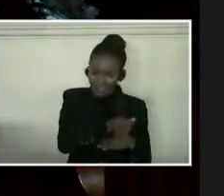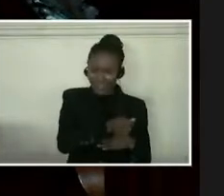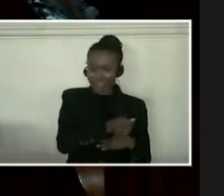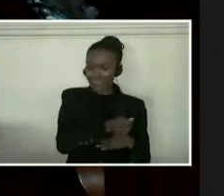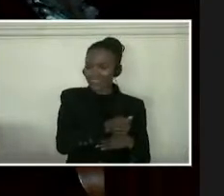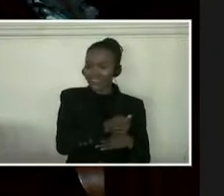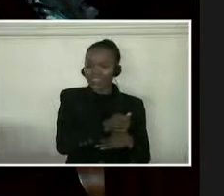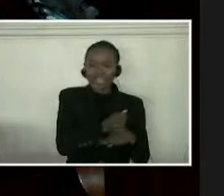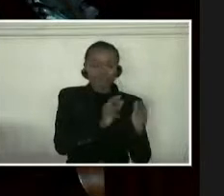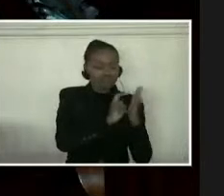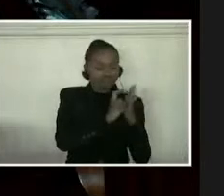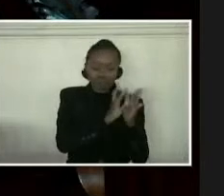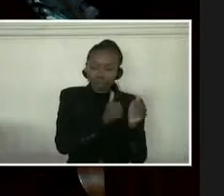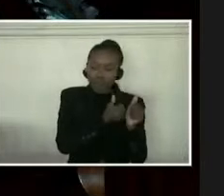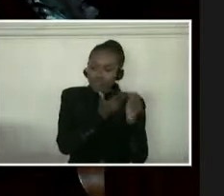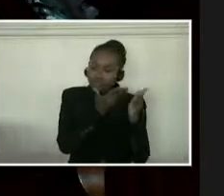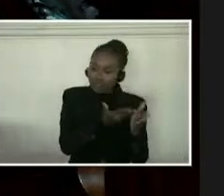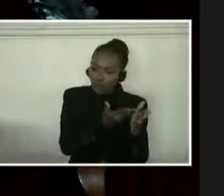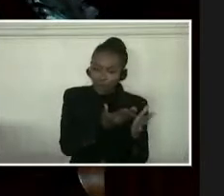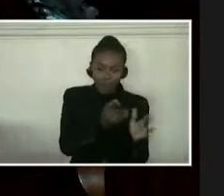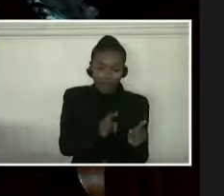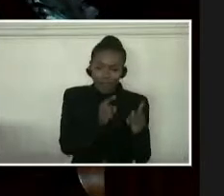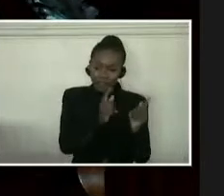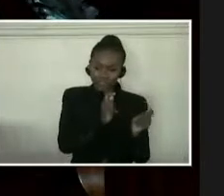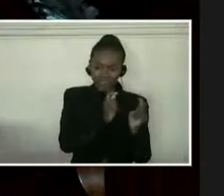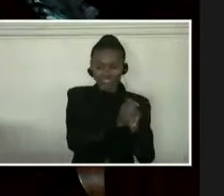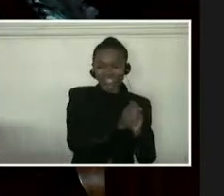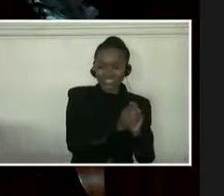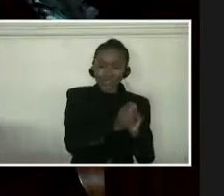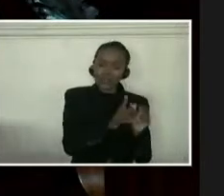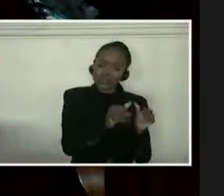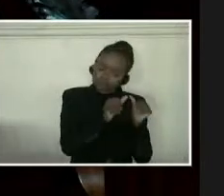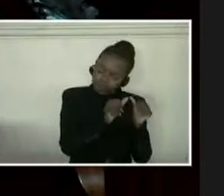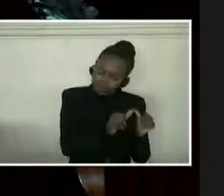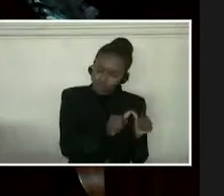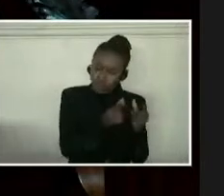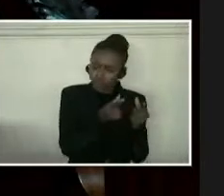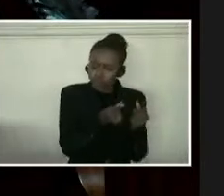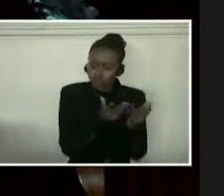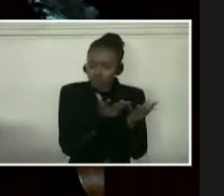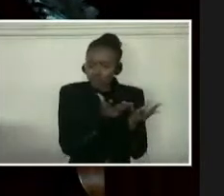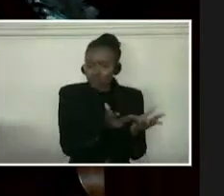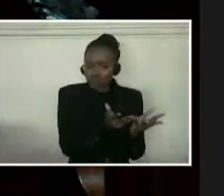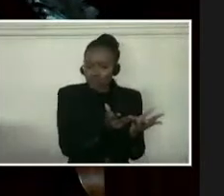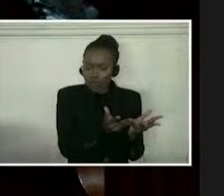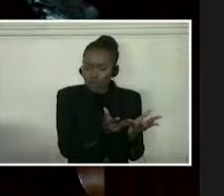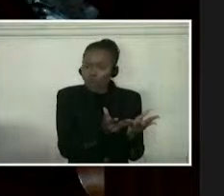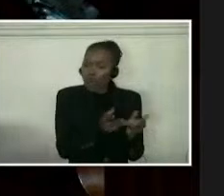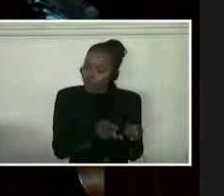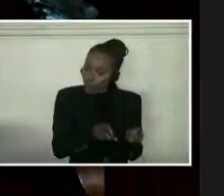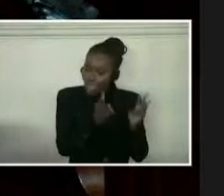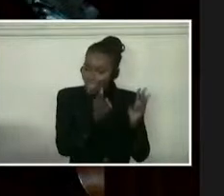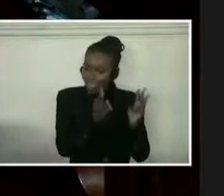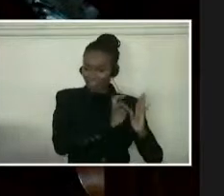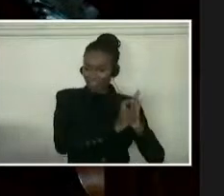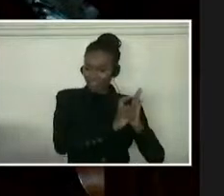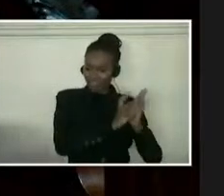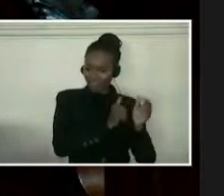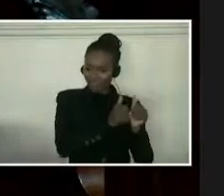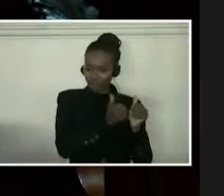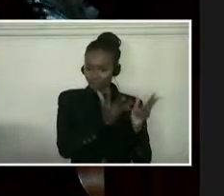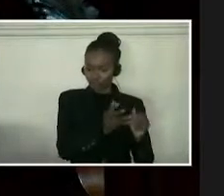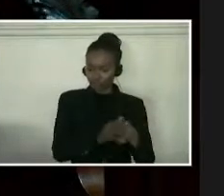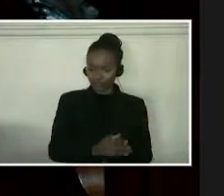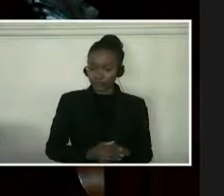diverting from that a police will continue to do things as is it supposed to be done and we